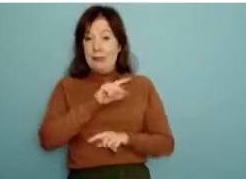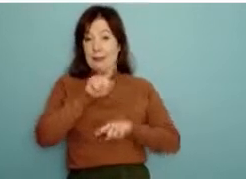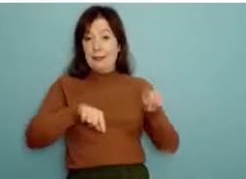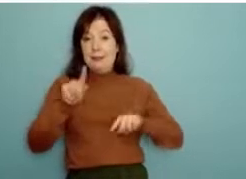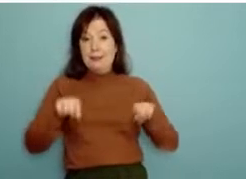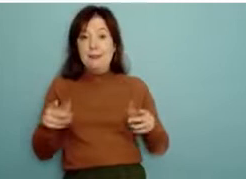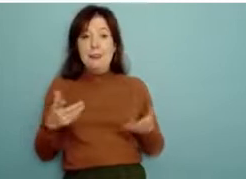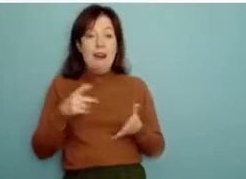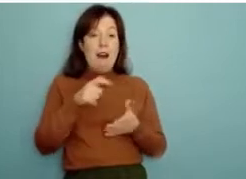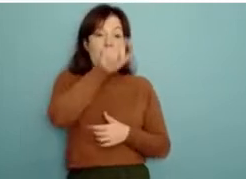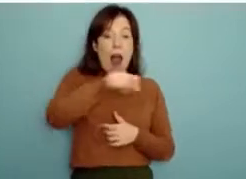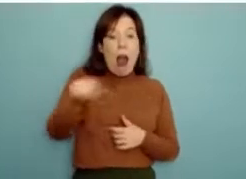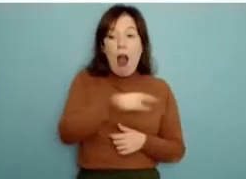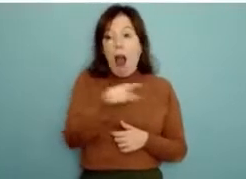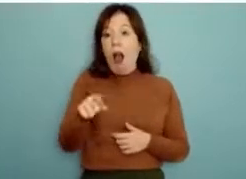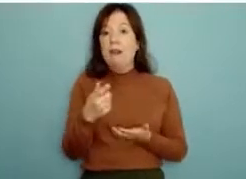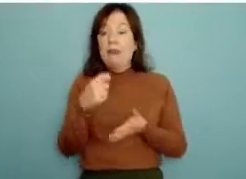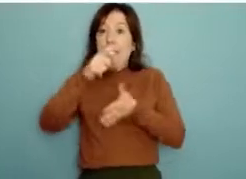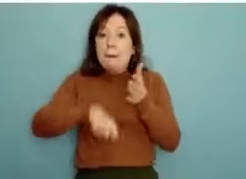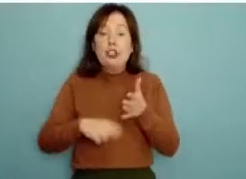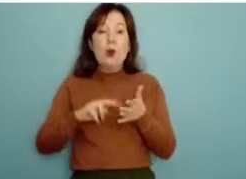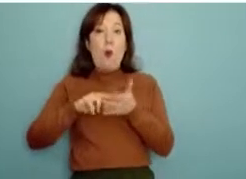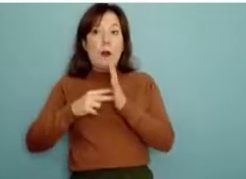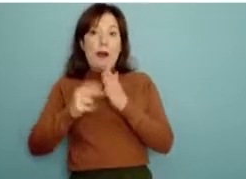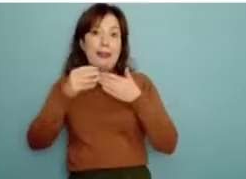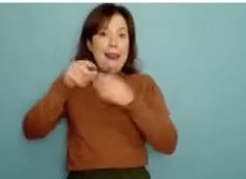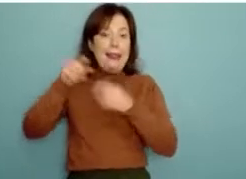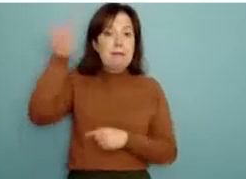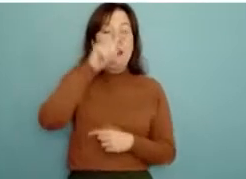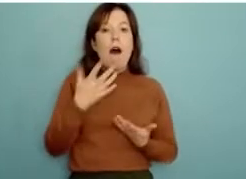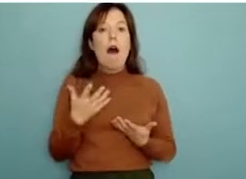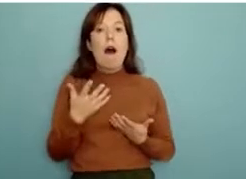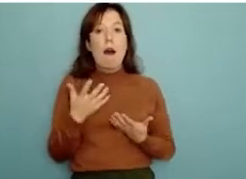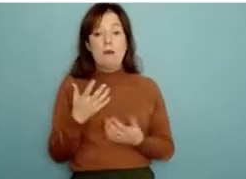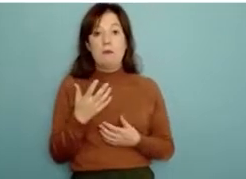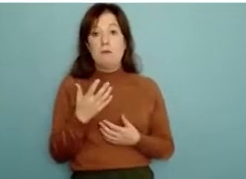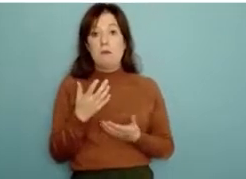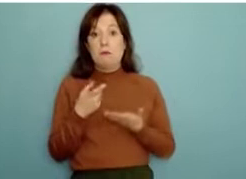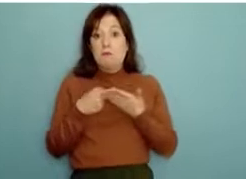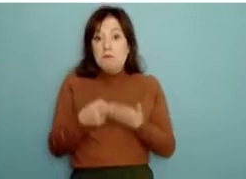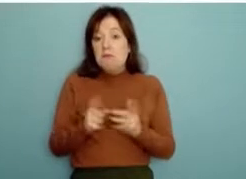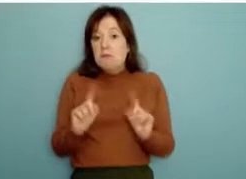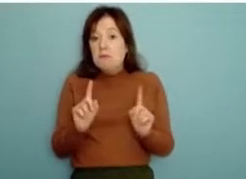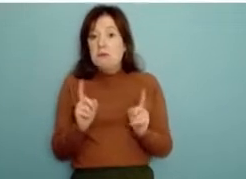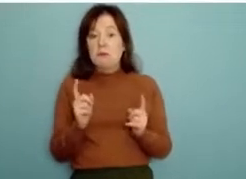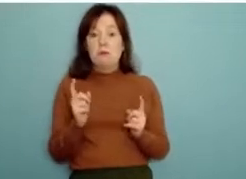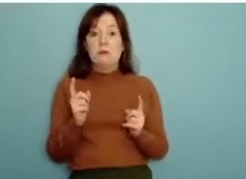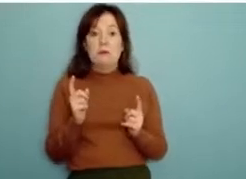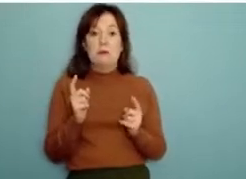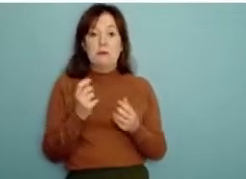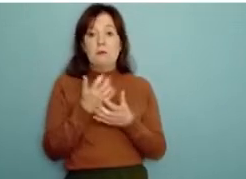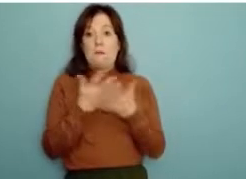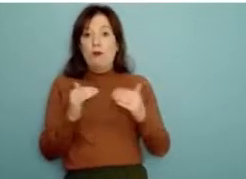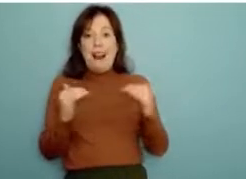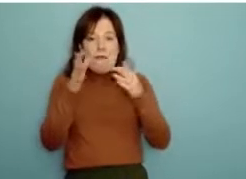clinician, and organisational levels. And recommendations for practice include things such as integrated multi-level